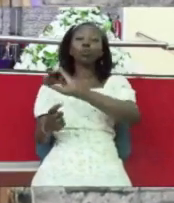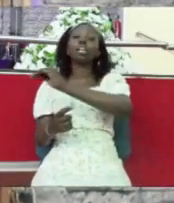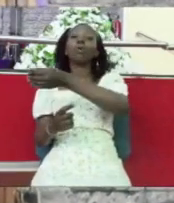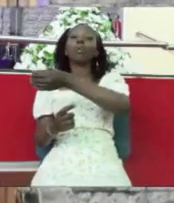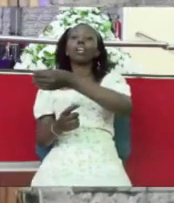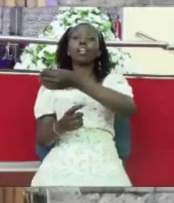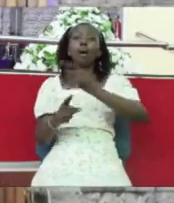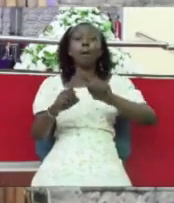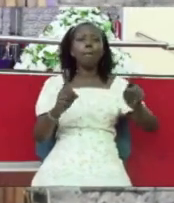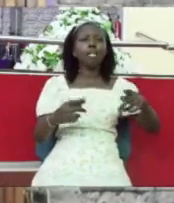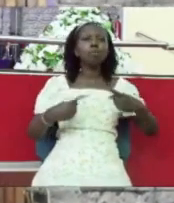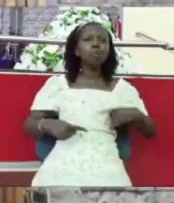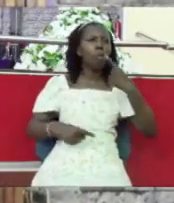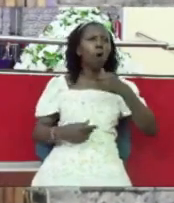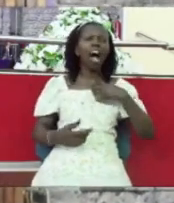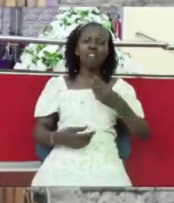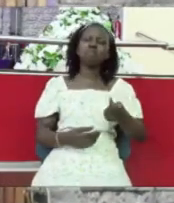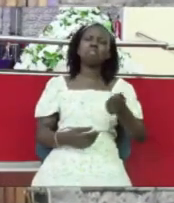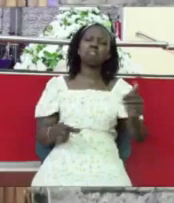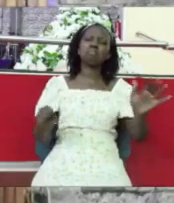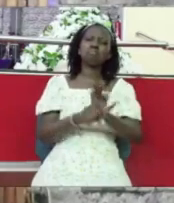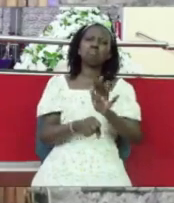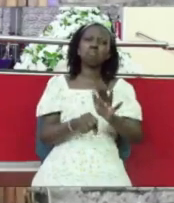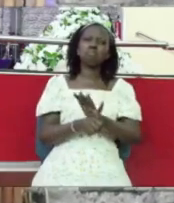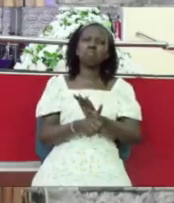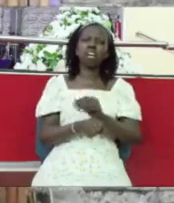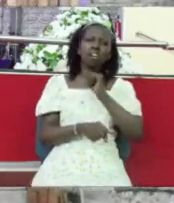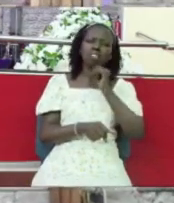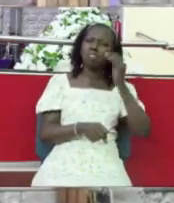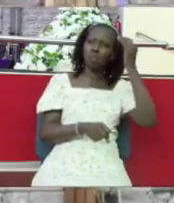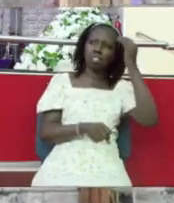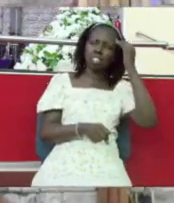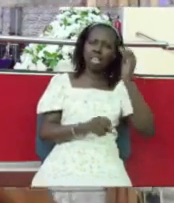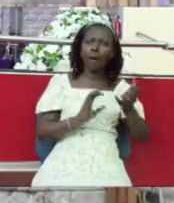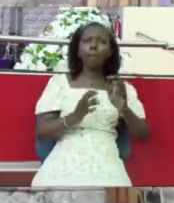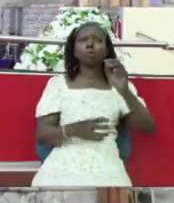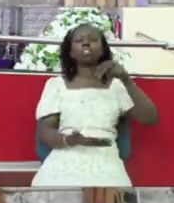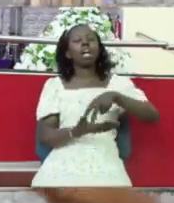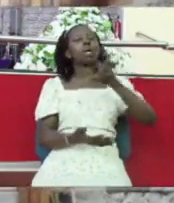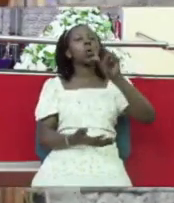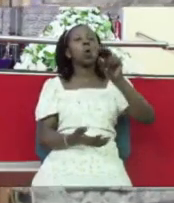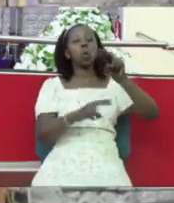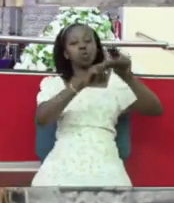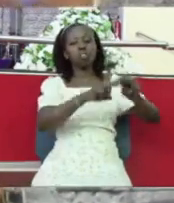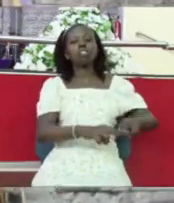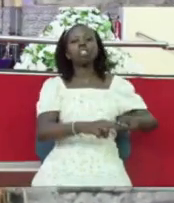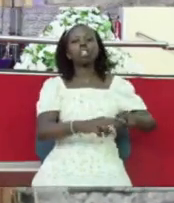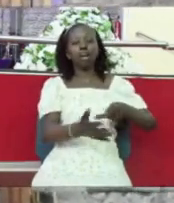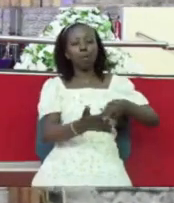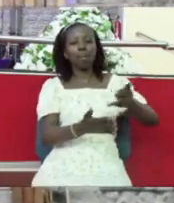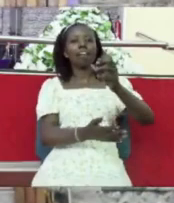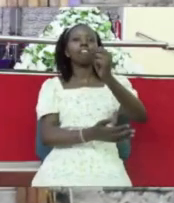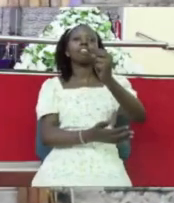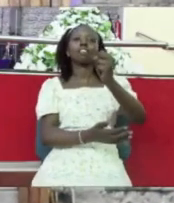But there are guys who had money. Lakini kuna watu walikuwa na pesa. They would not think about, they would just come and sit down. Wangekuwa tu wanakuja wanakaa chini. And they paid 5 bob.